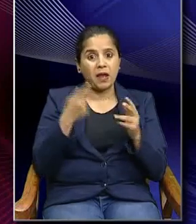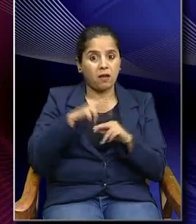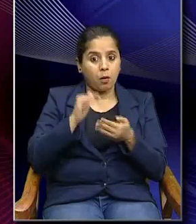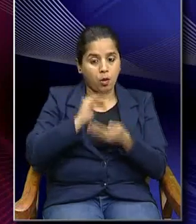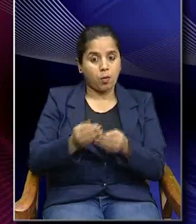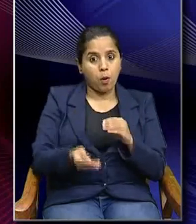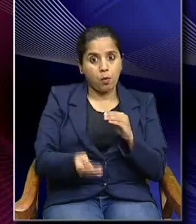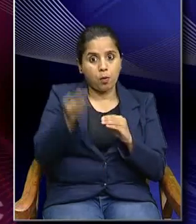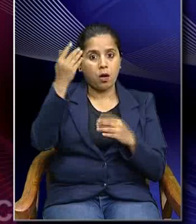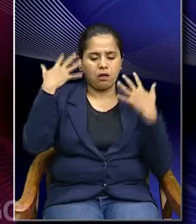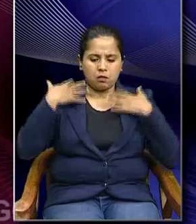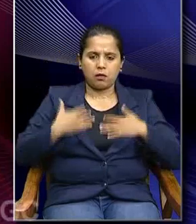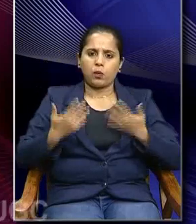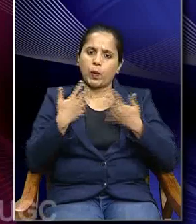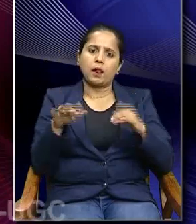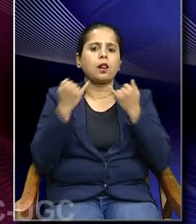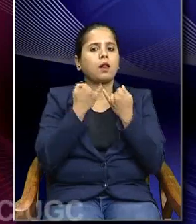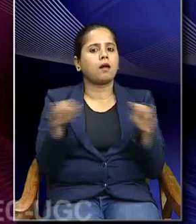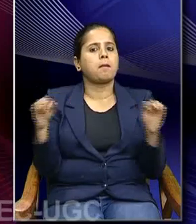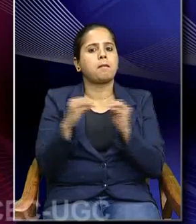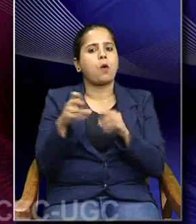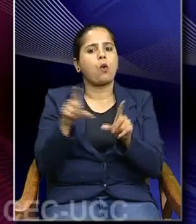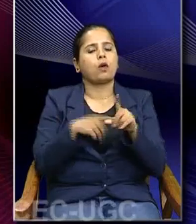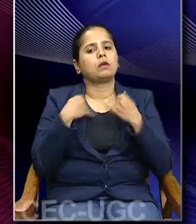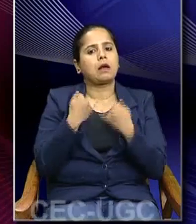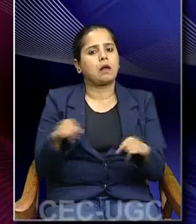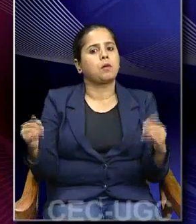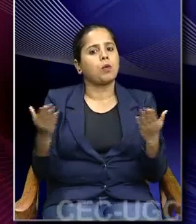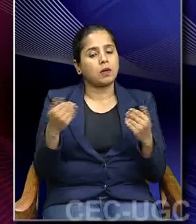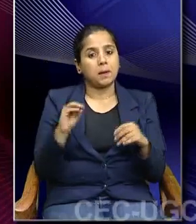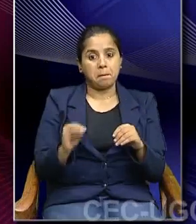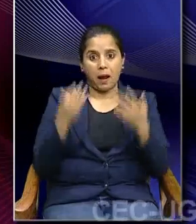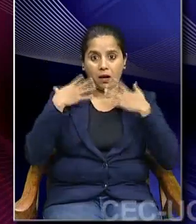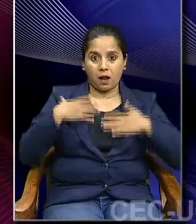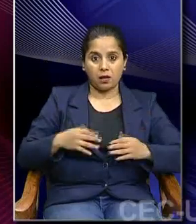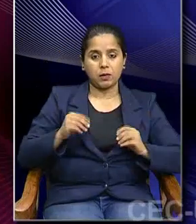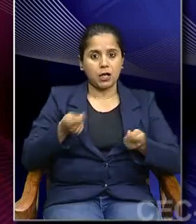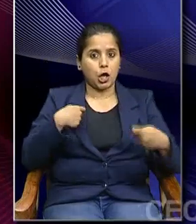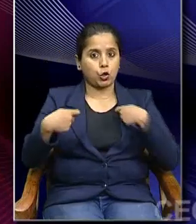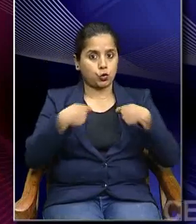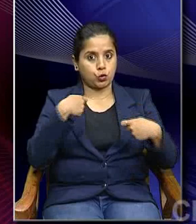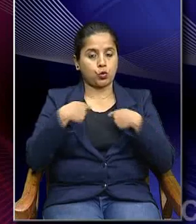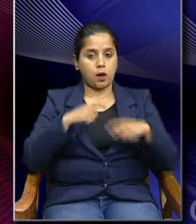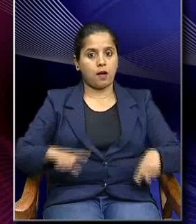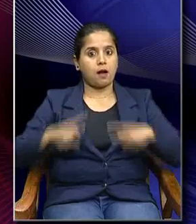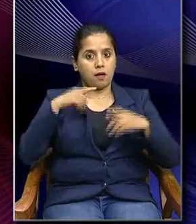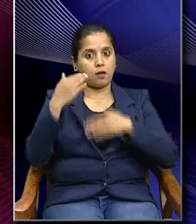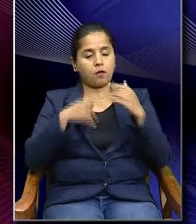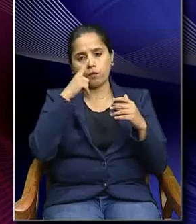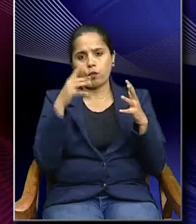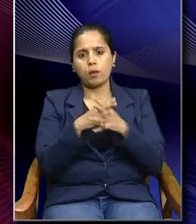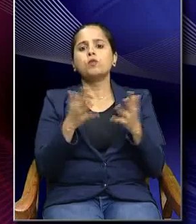is being done, the body is kind of getting affected. With better health and greater control over their lives, women can